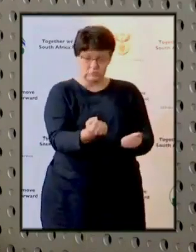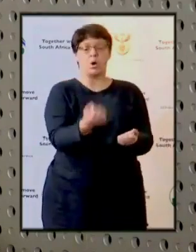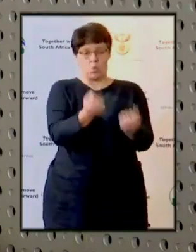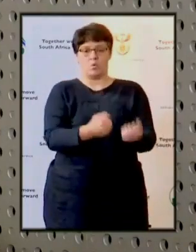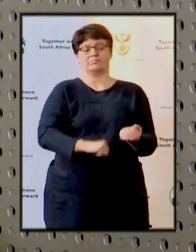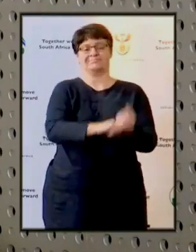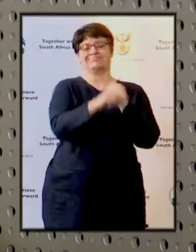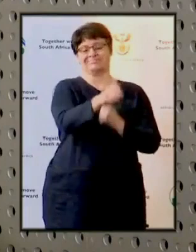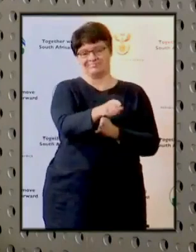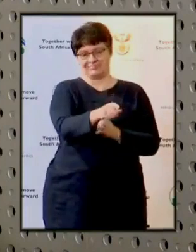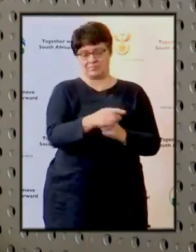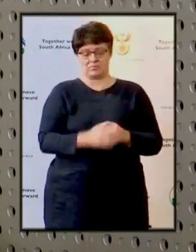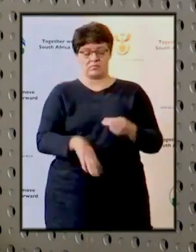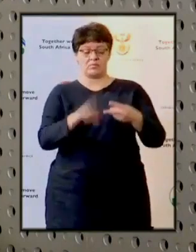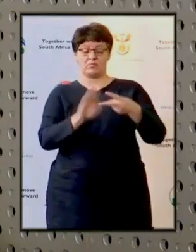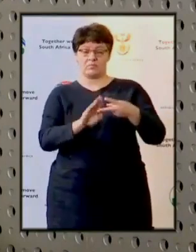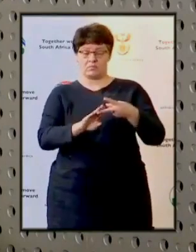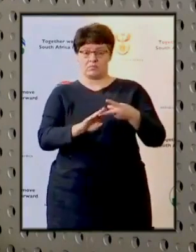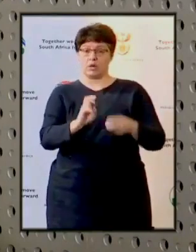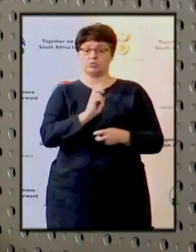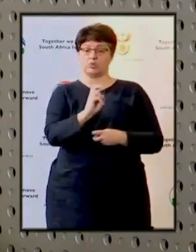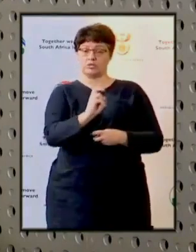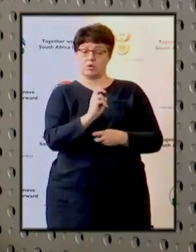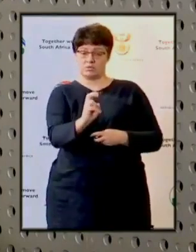of transport, public transport,